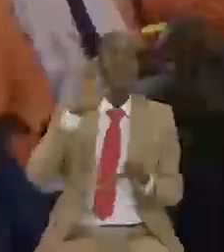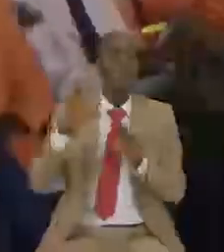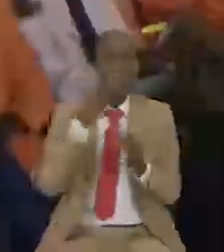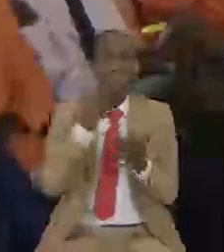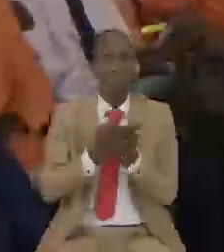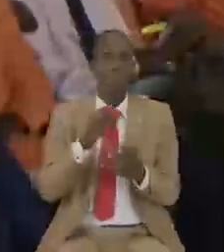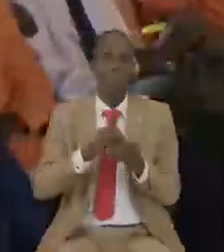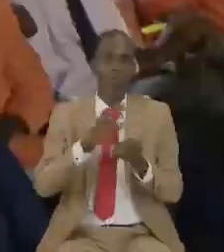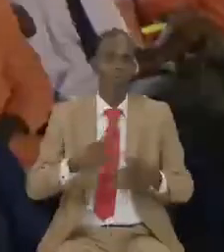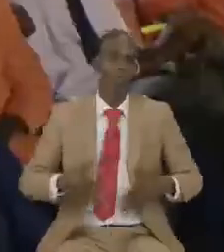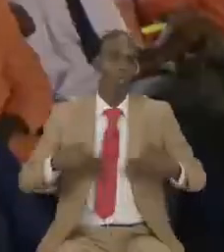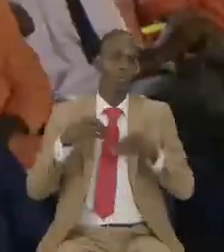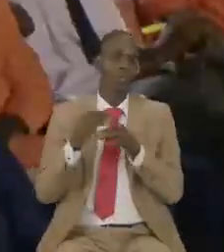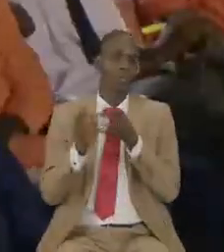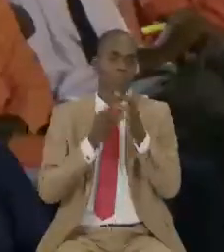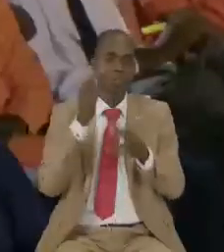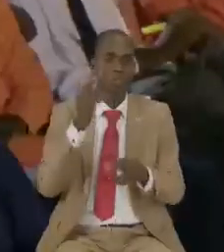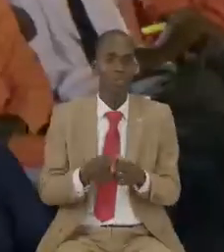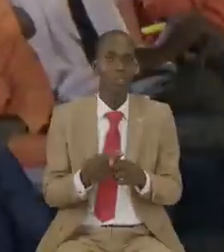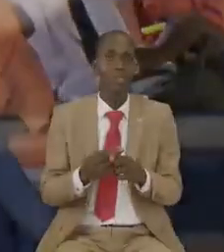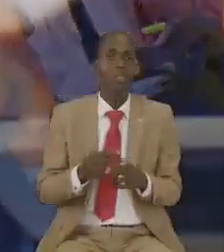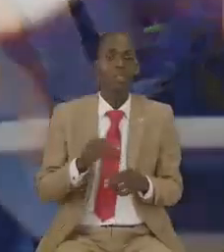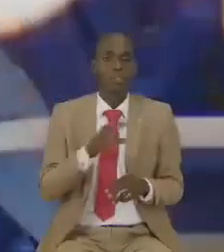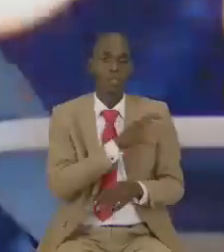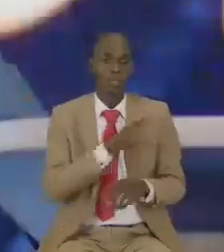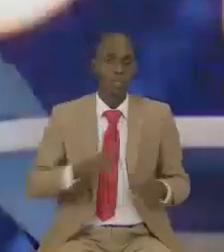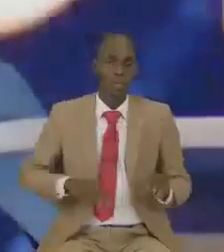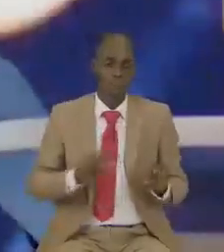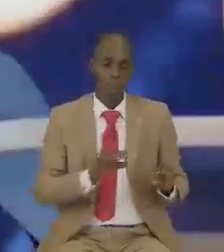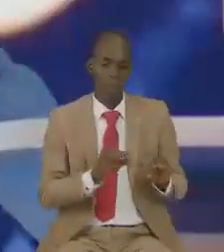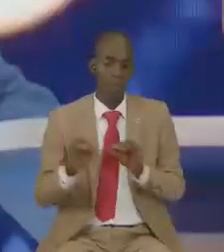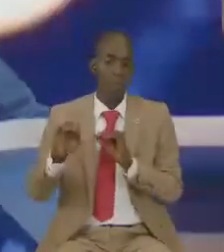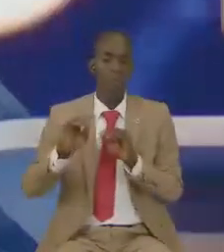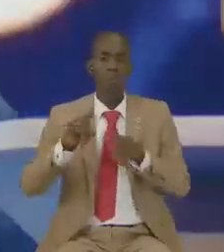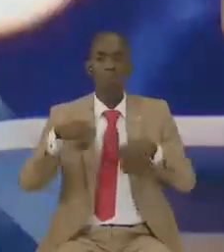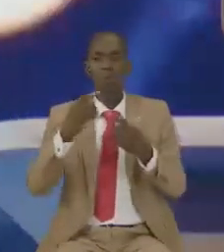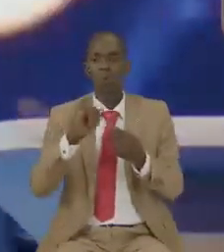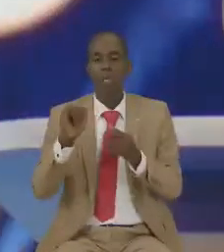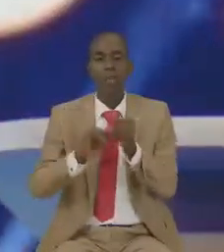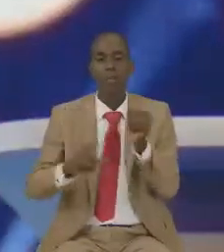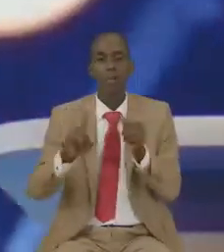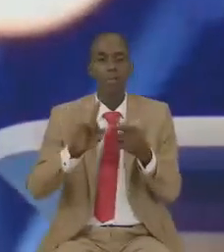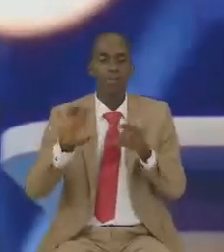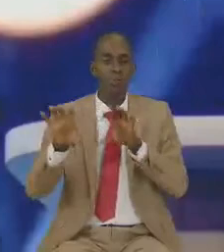life. He went about doing good,